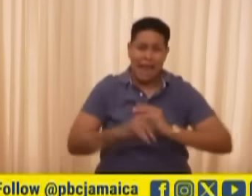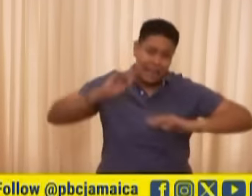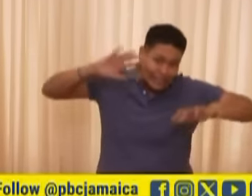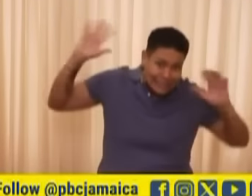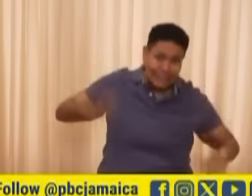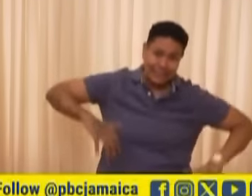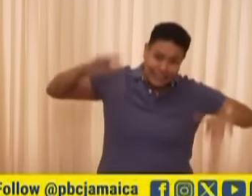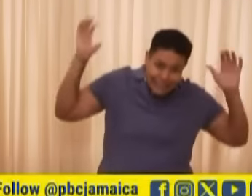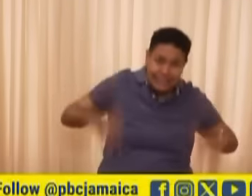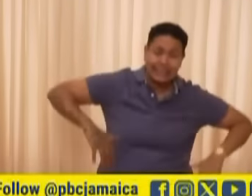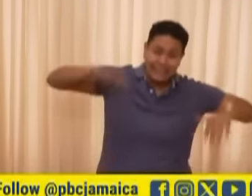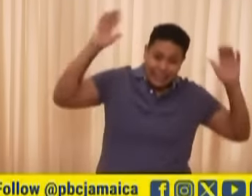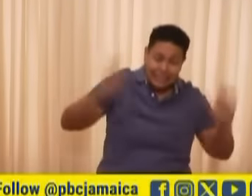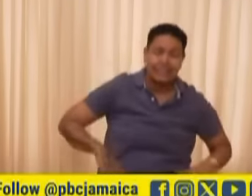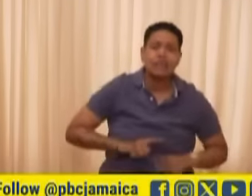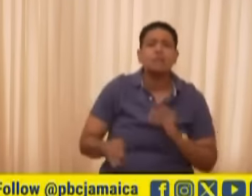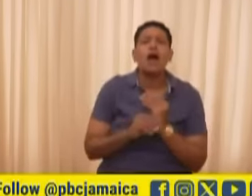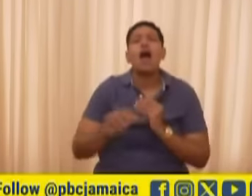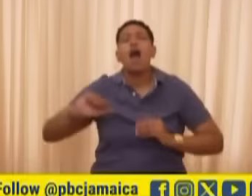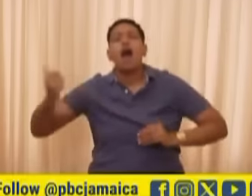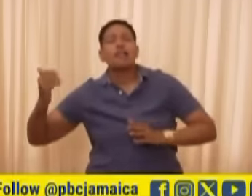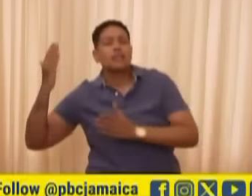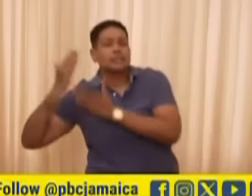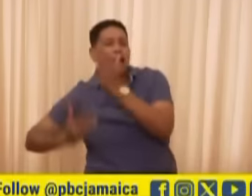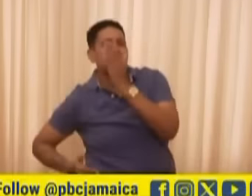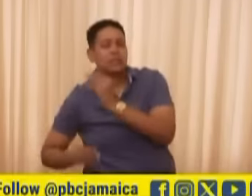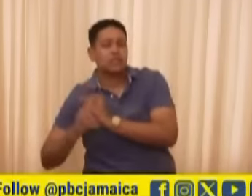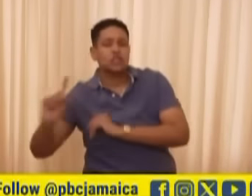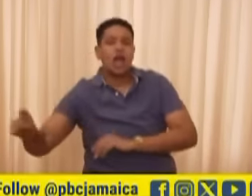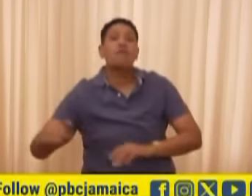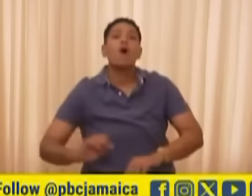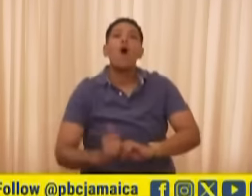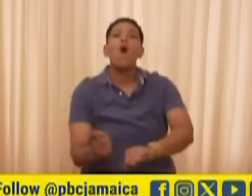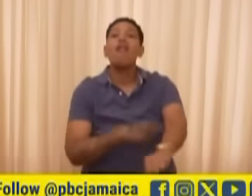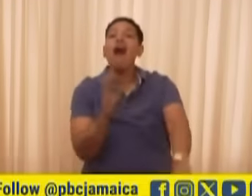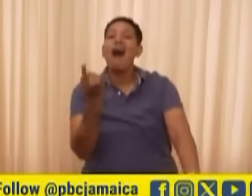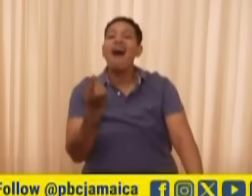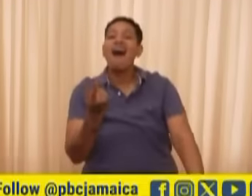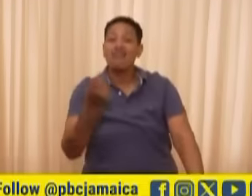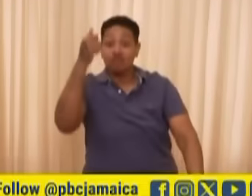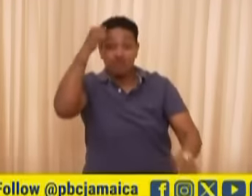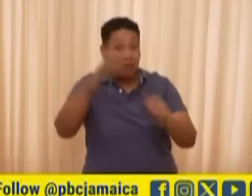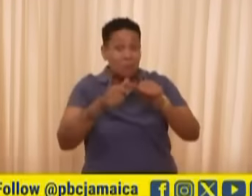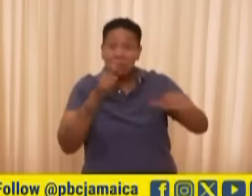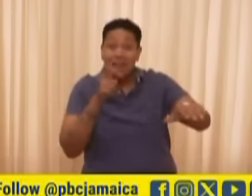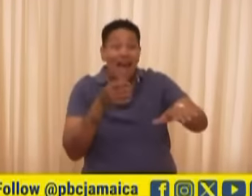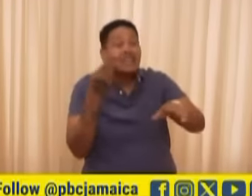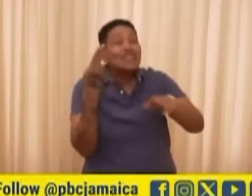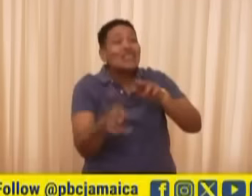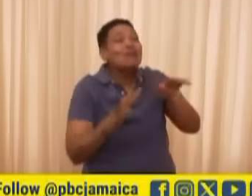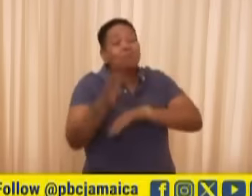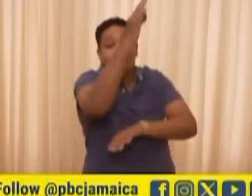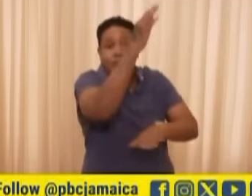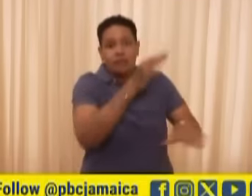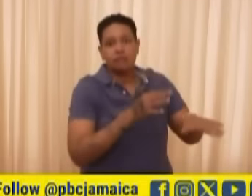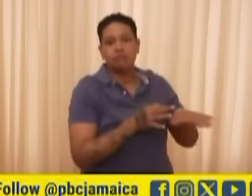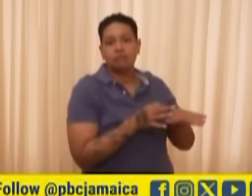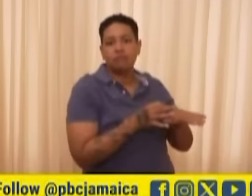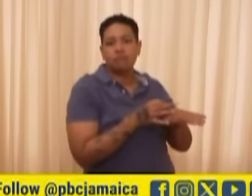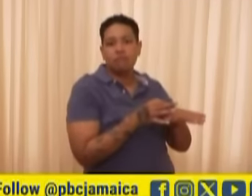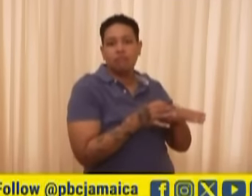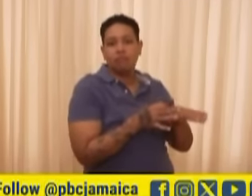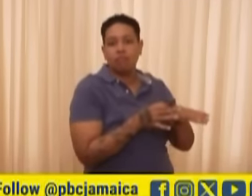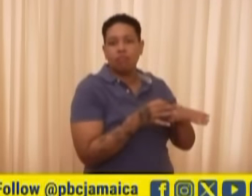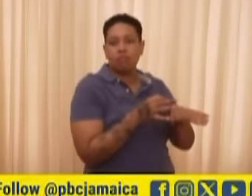rain, but this other dimension of the length of time that it will stay. If it stays very long,